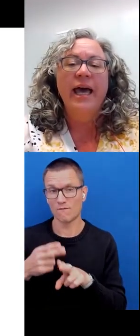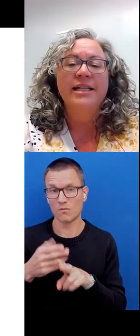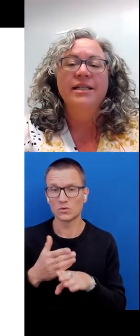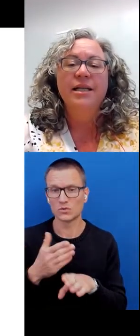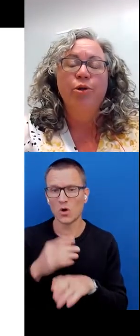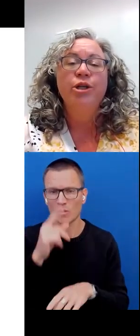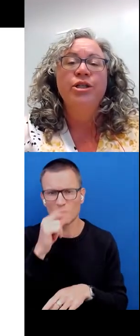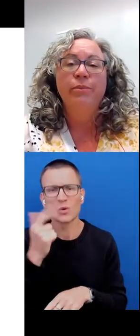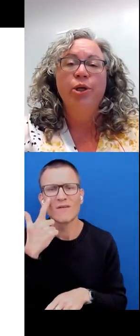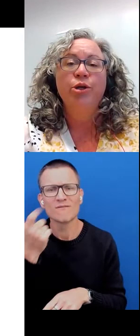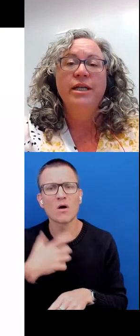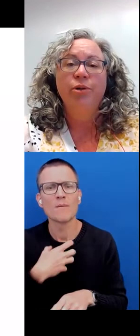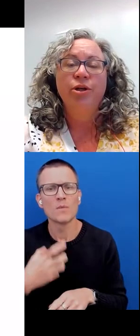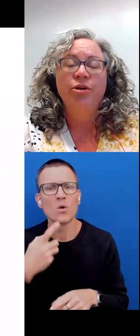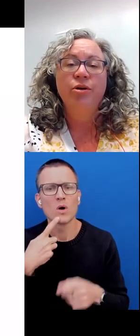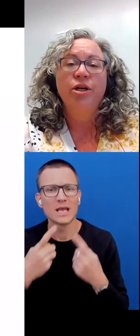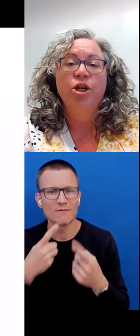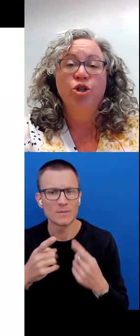website at